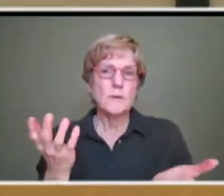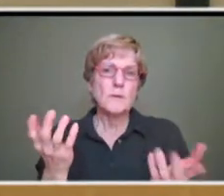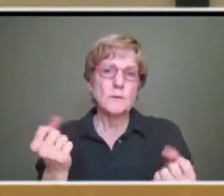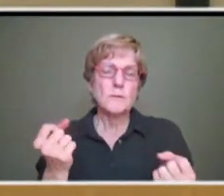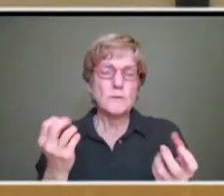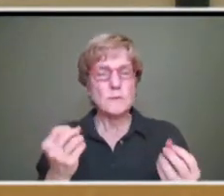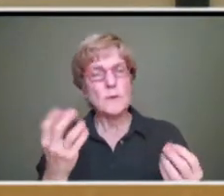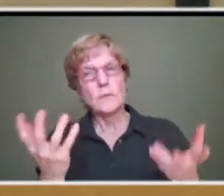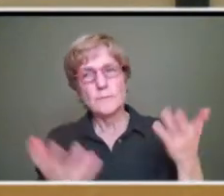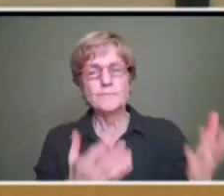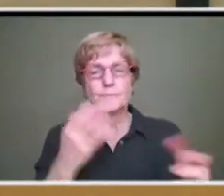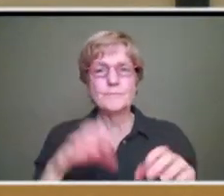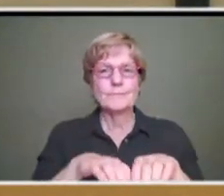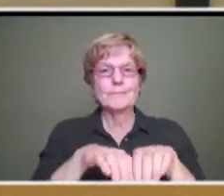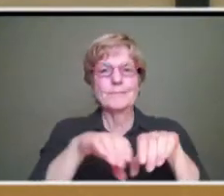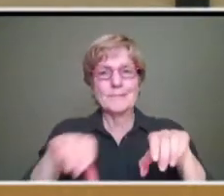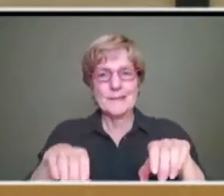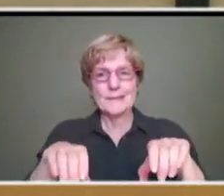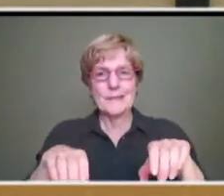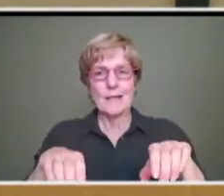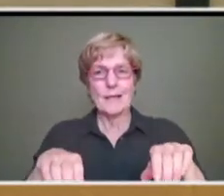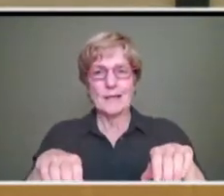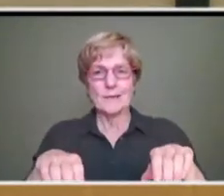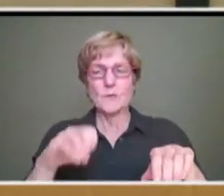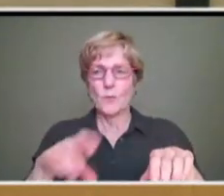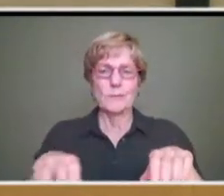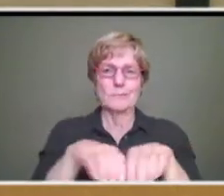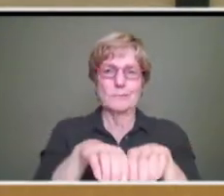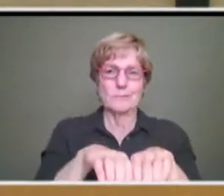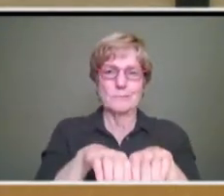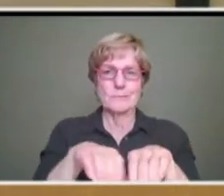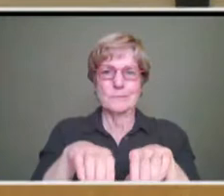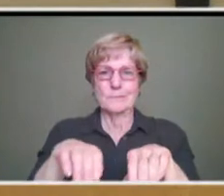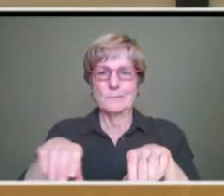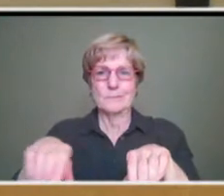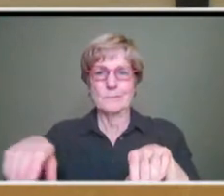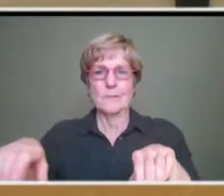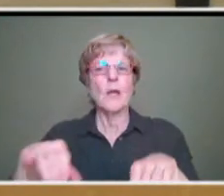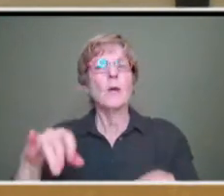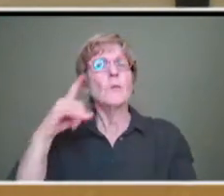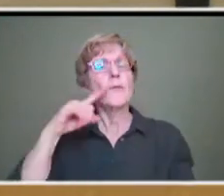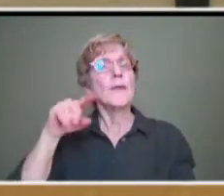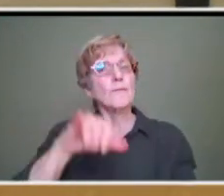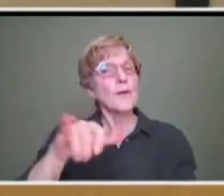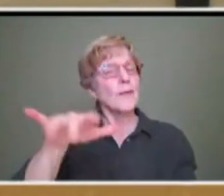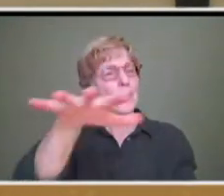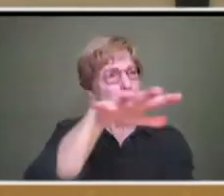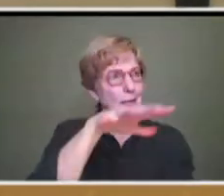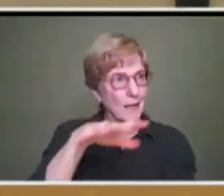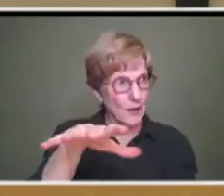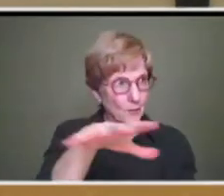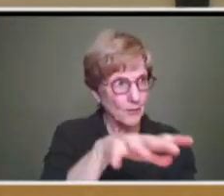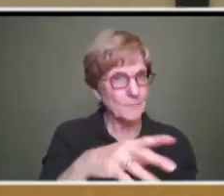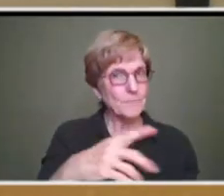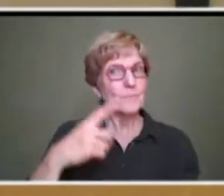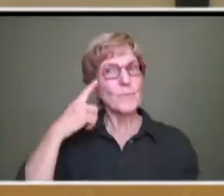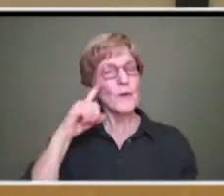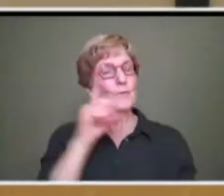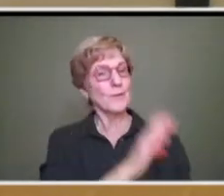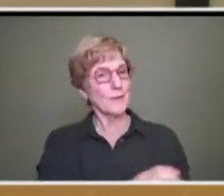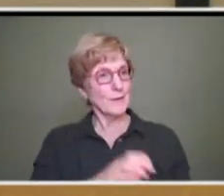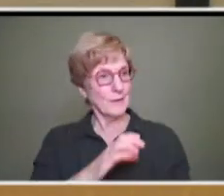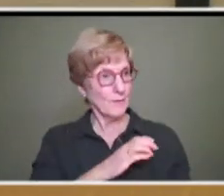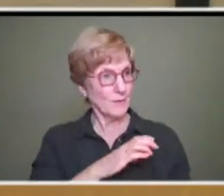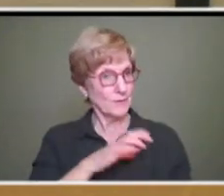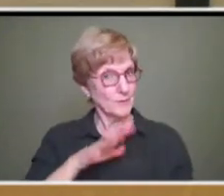detach are untouched but we just feel for the area and for the character of the